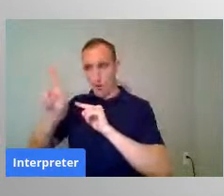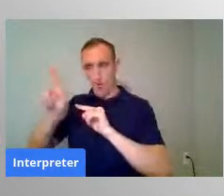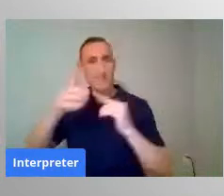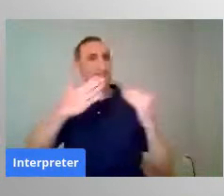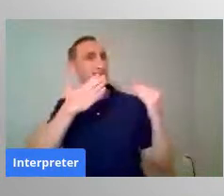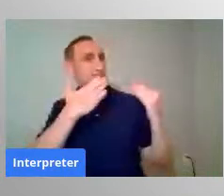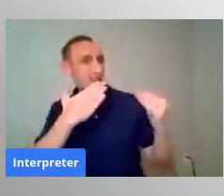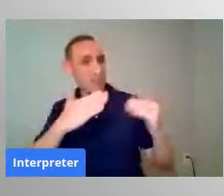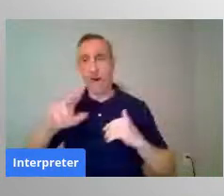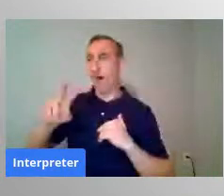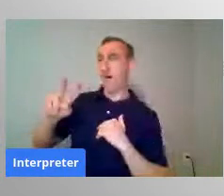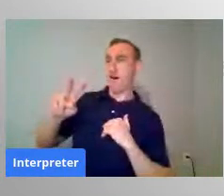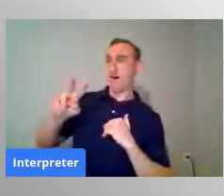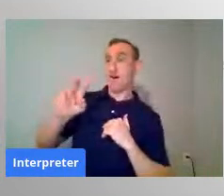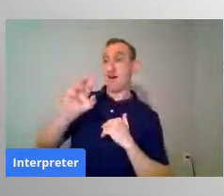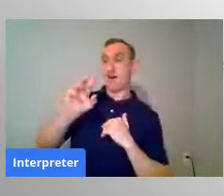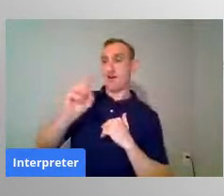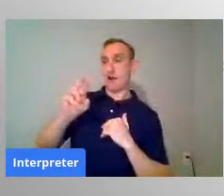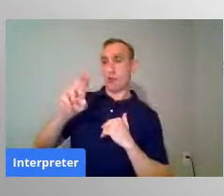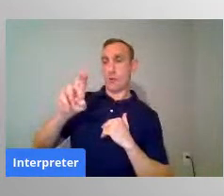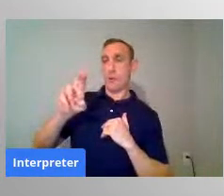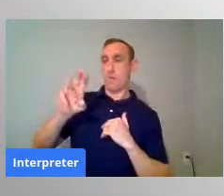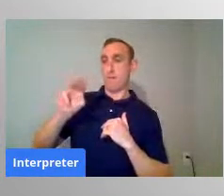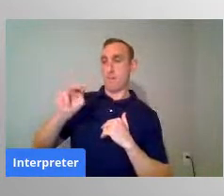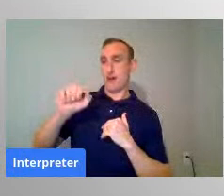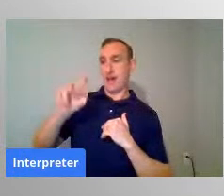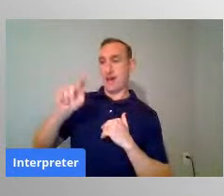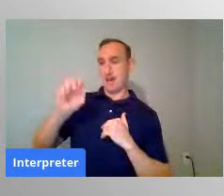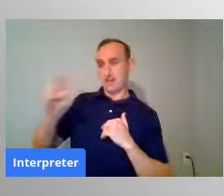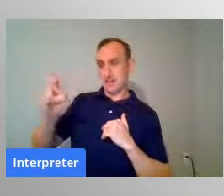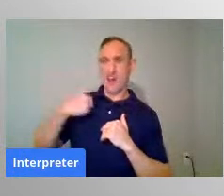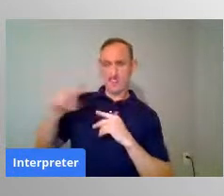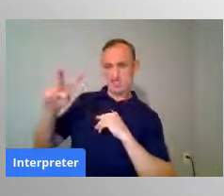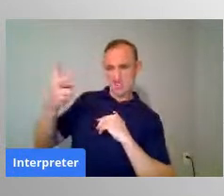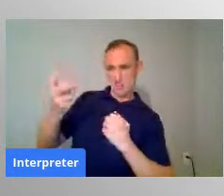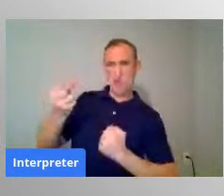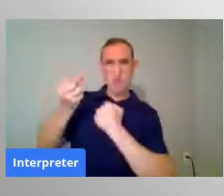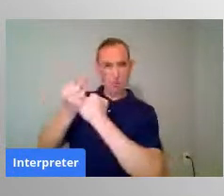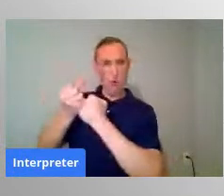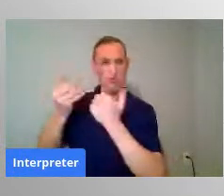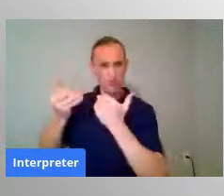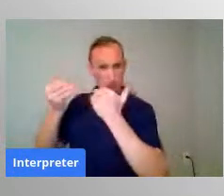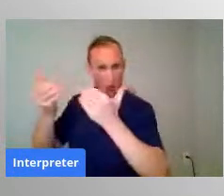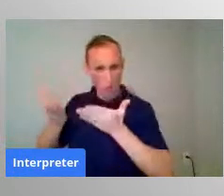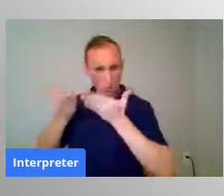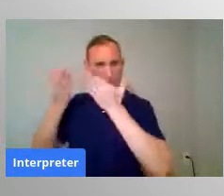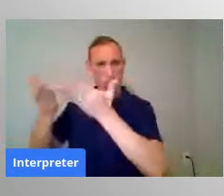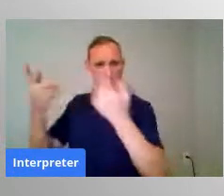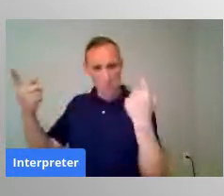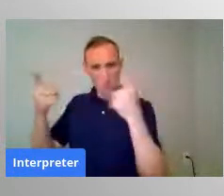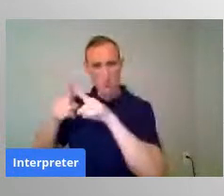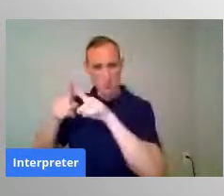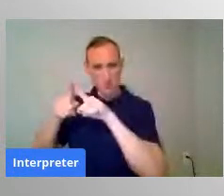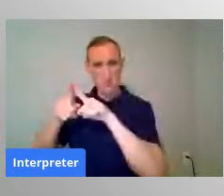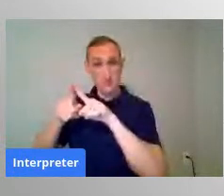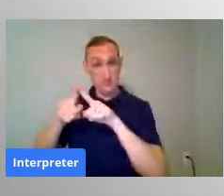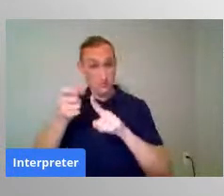Second. Dr. Maddox made the second. Any follow-up questions or discussion?